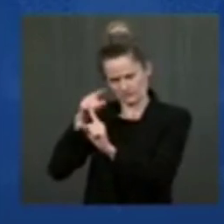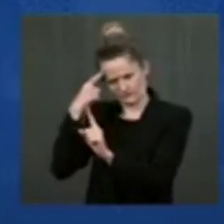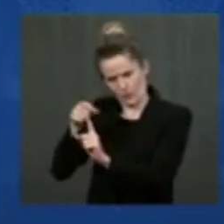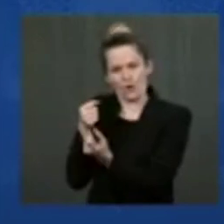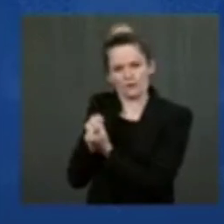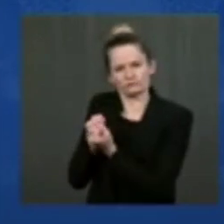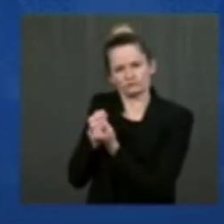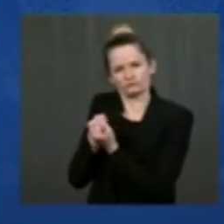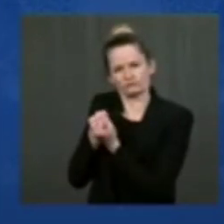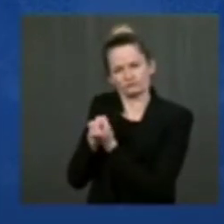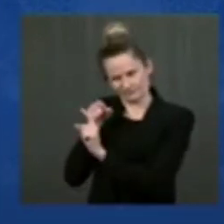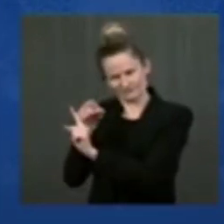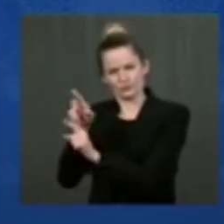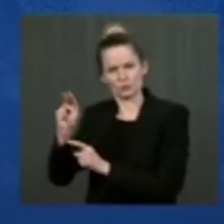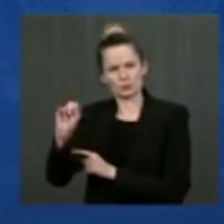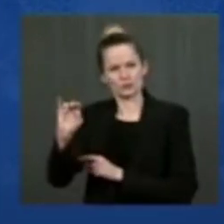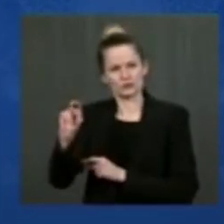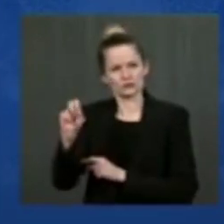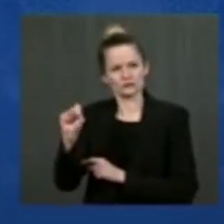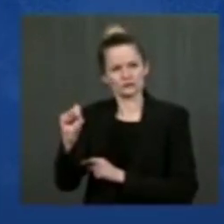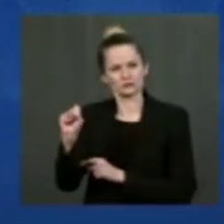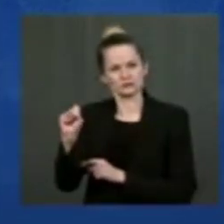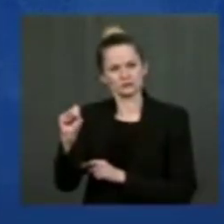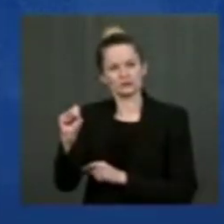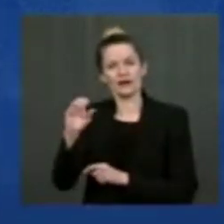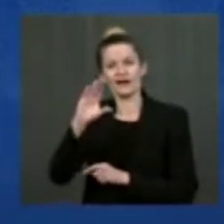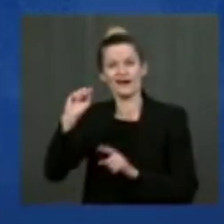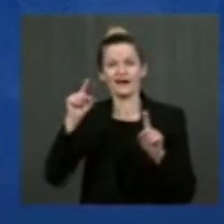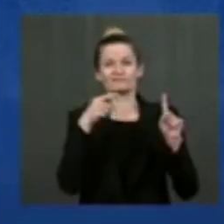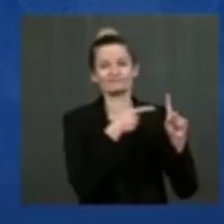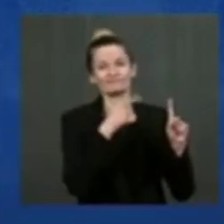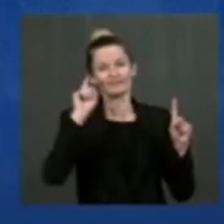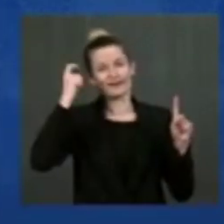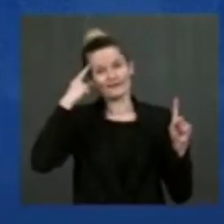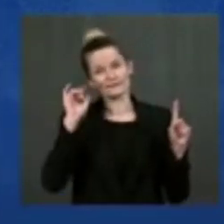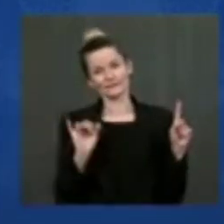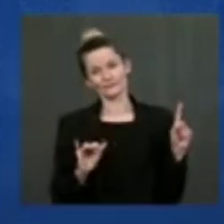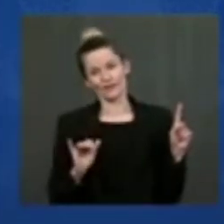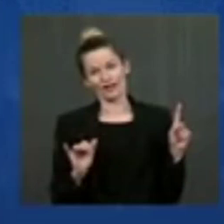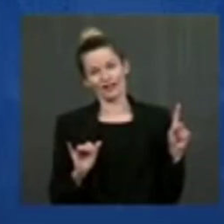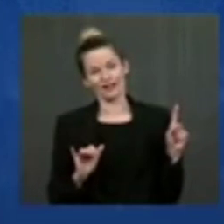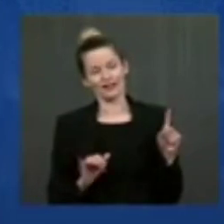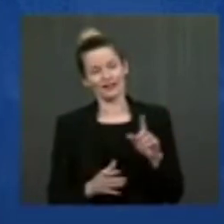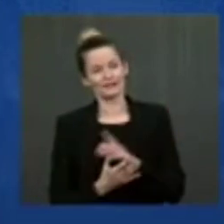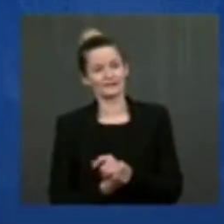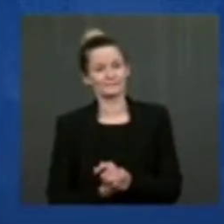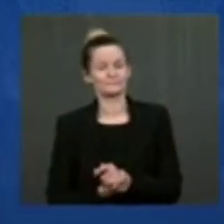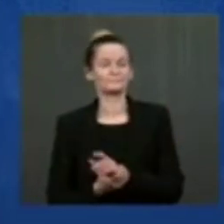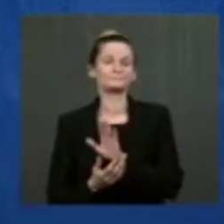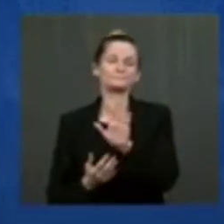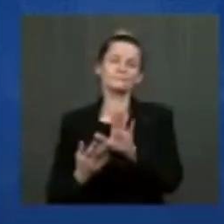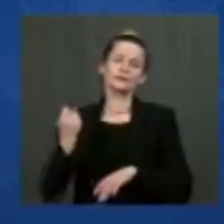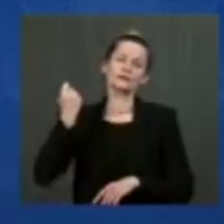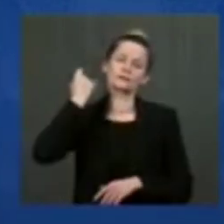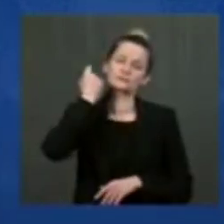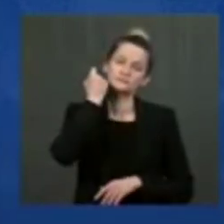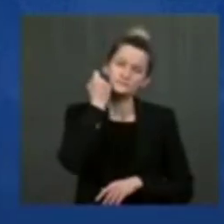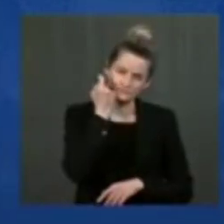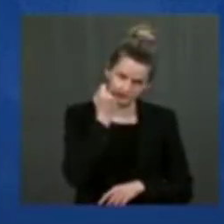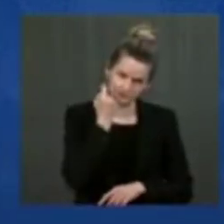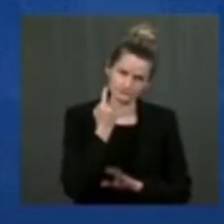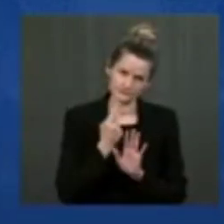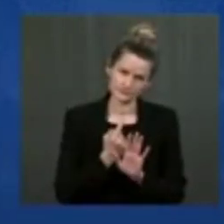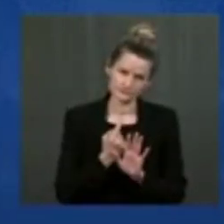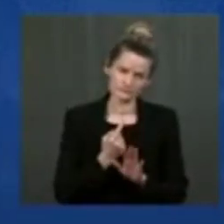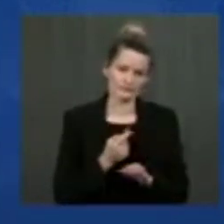to pause for a moment of silence to honor the hundreds of union workers and essential workers who have